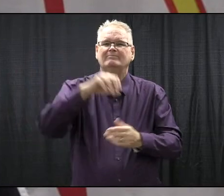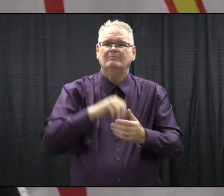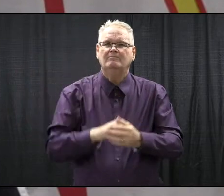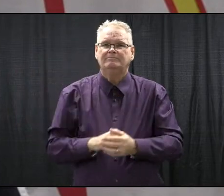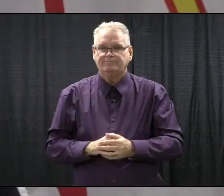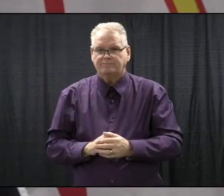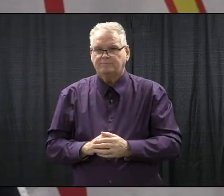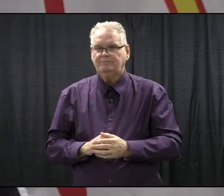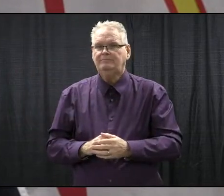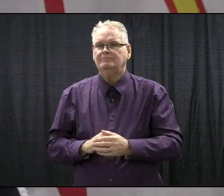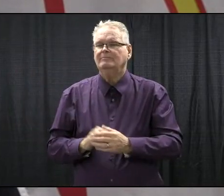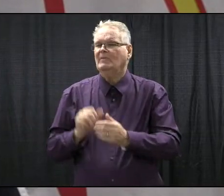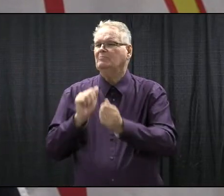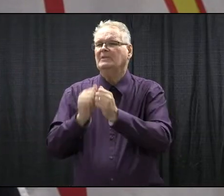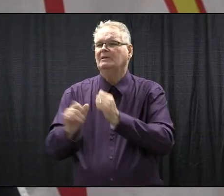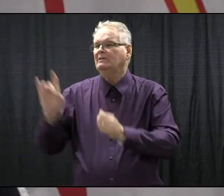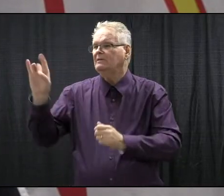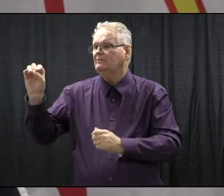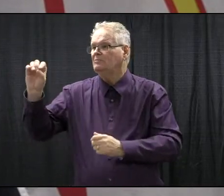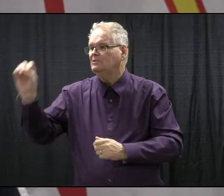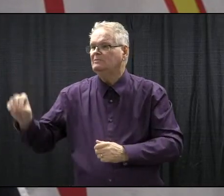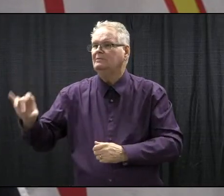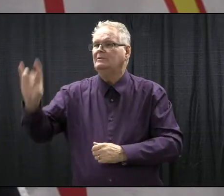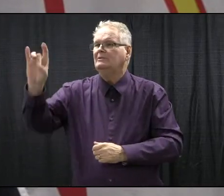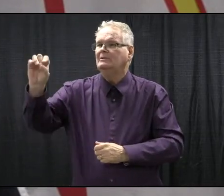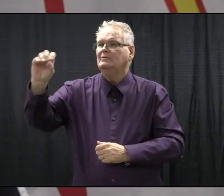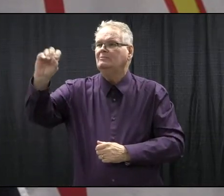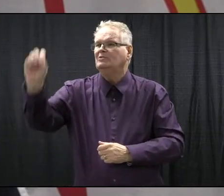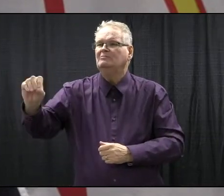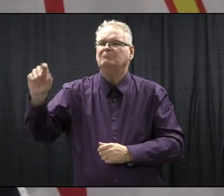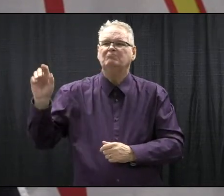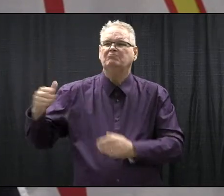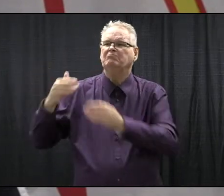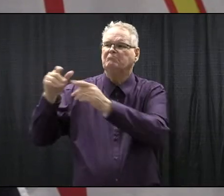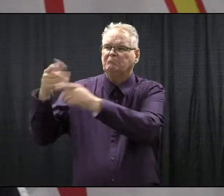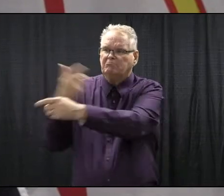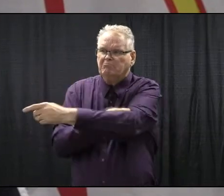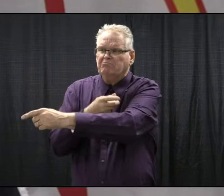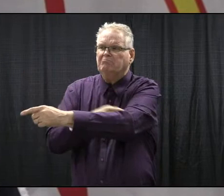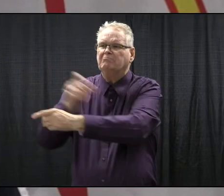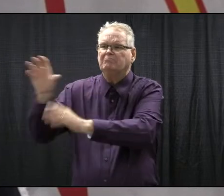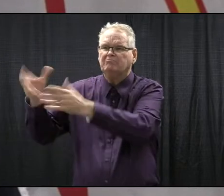is. We recognize that, you know, people being people, that may not always be achievable, but